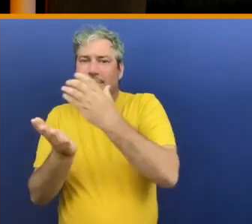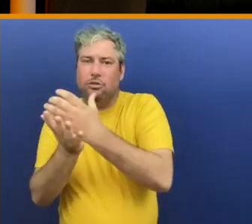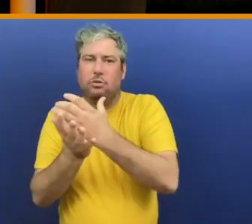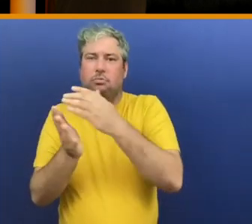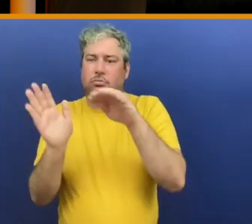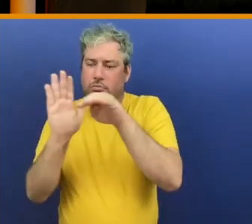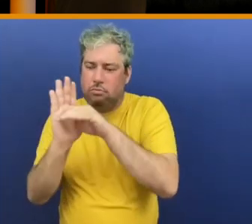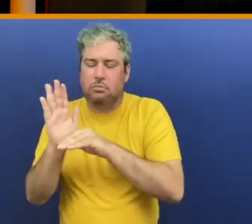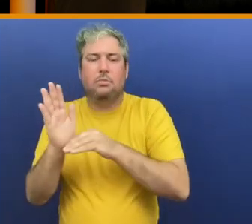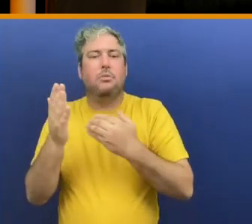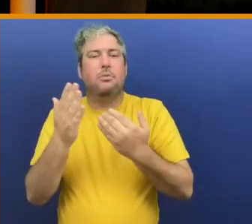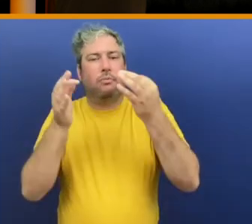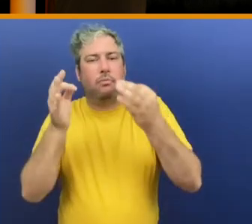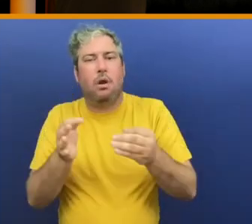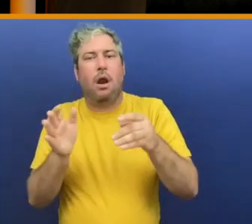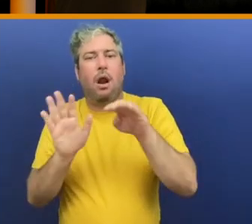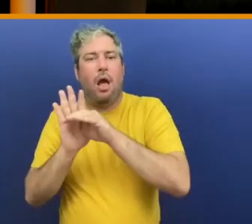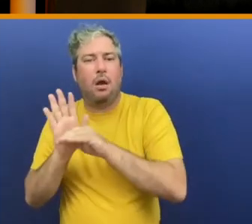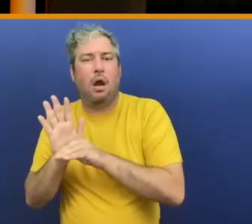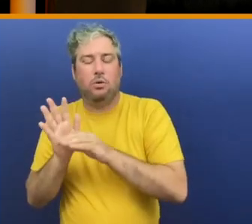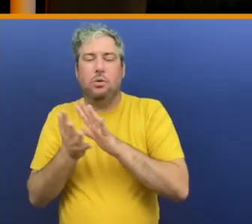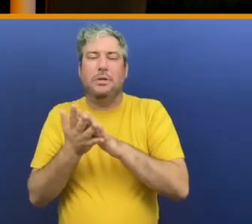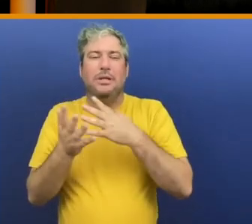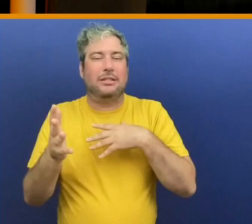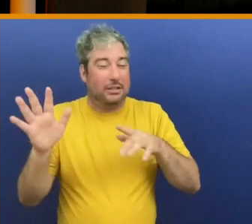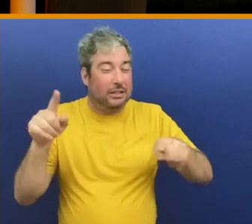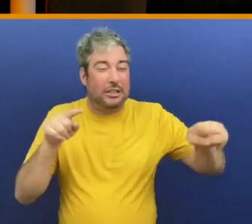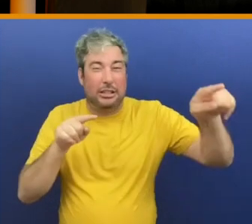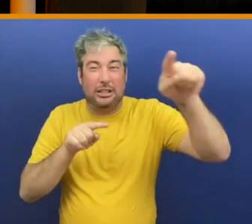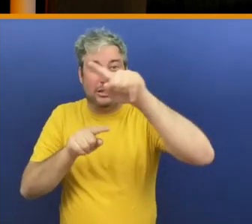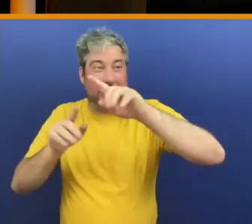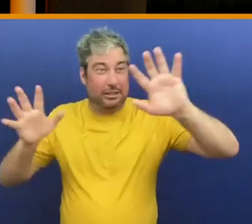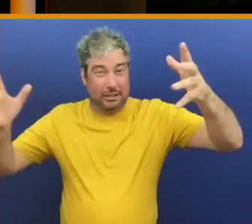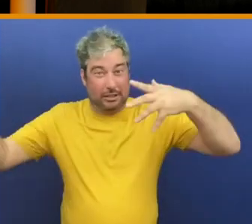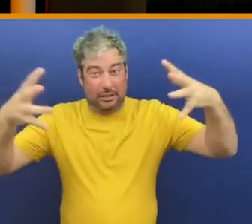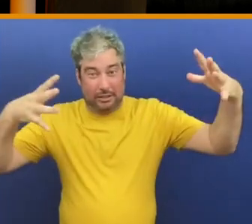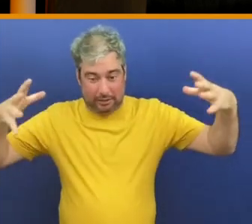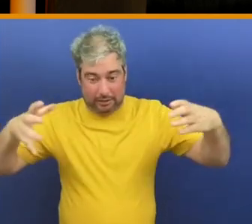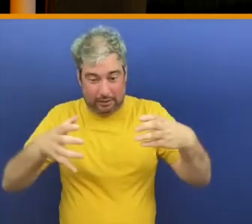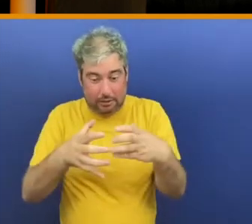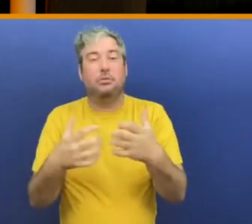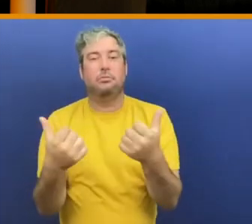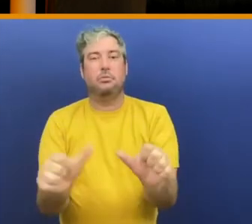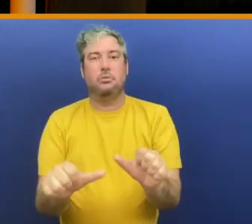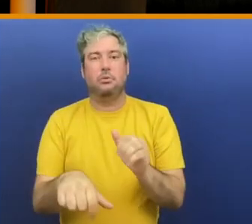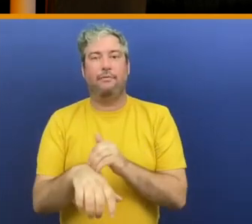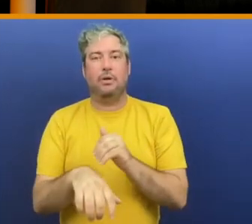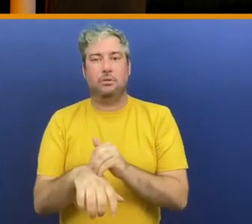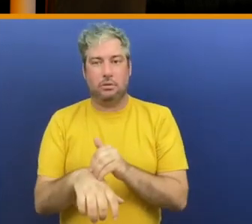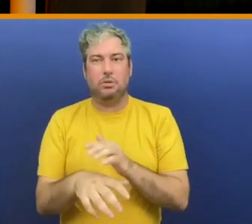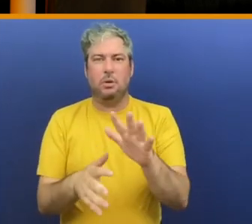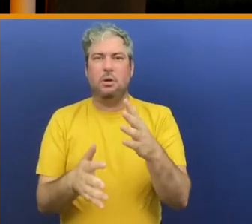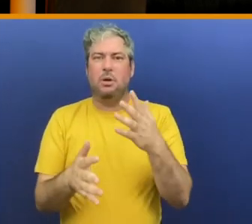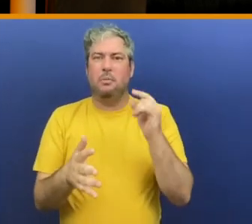pass for this to come into effect. And the hurdle is quite high because constitutional and standing order amendments require a two-thirds majority.